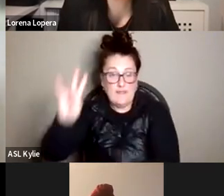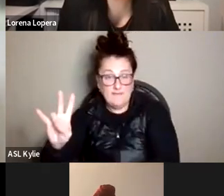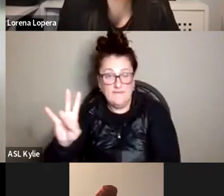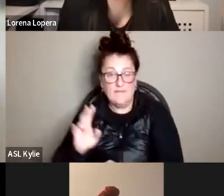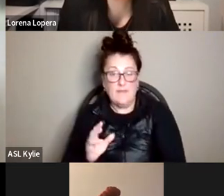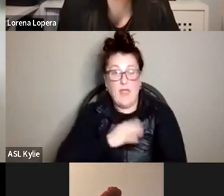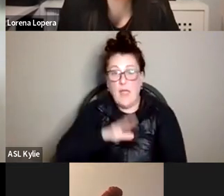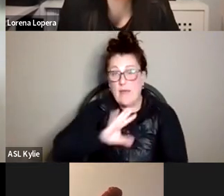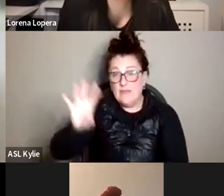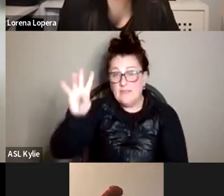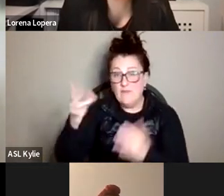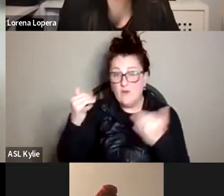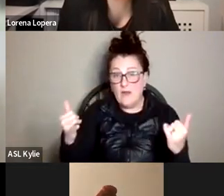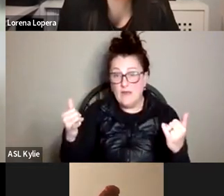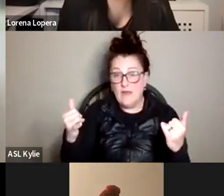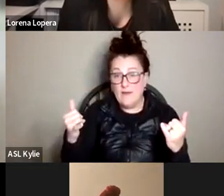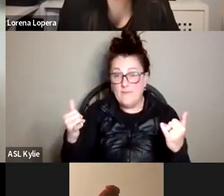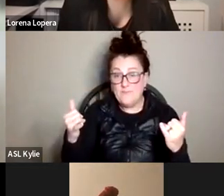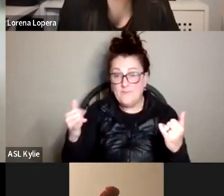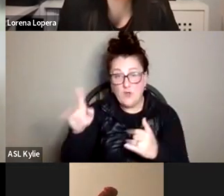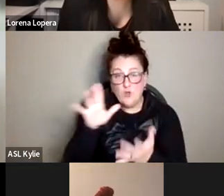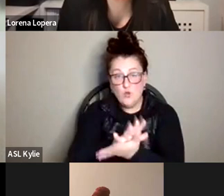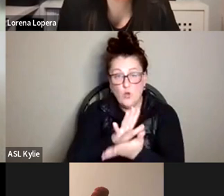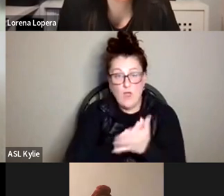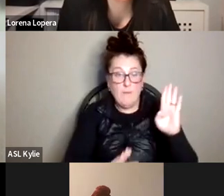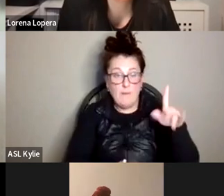My seven-year-old right now attends the Winship, and